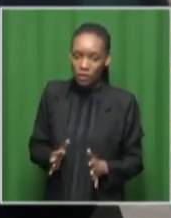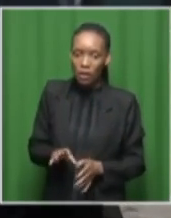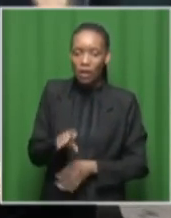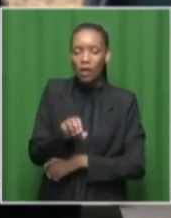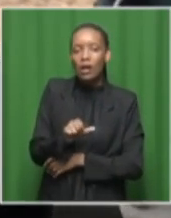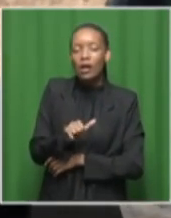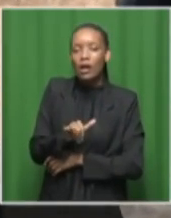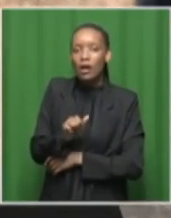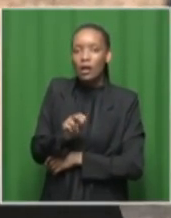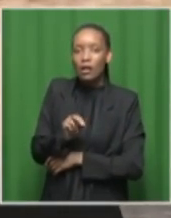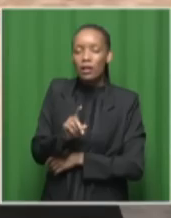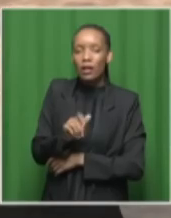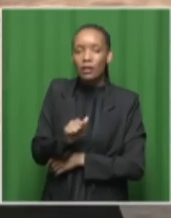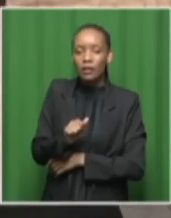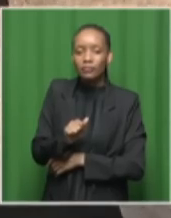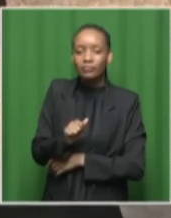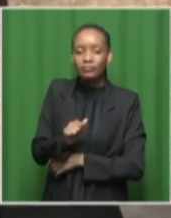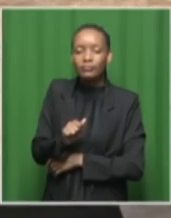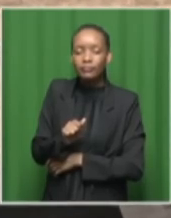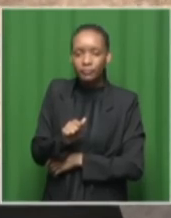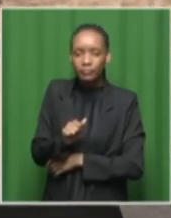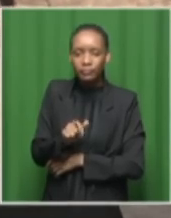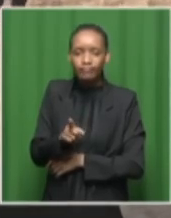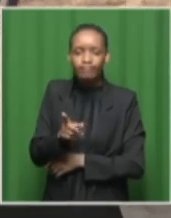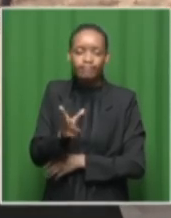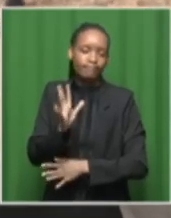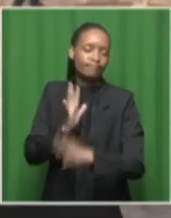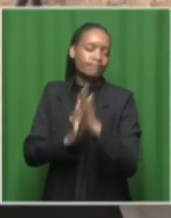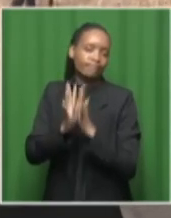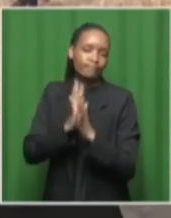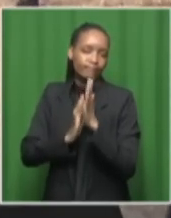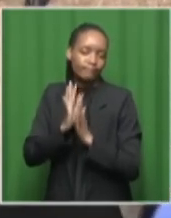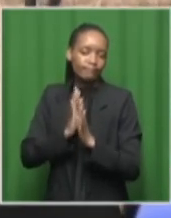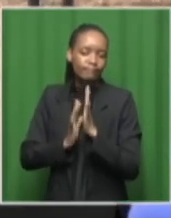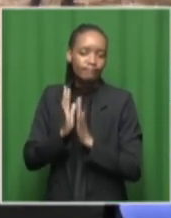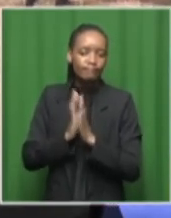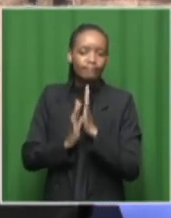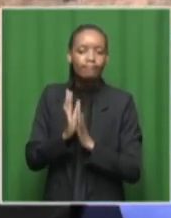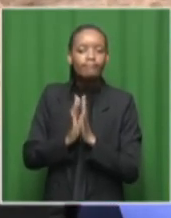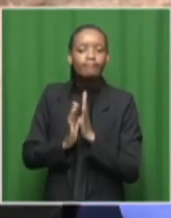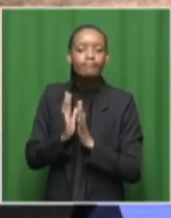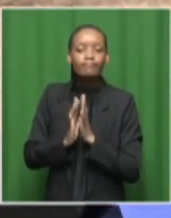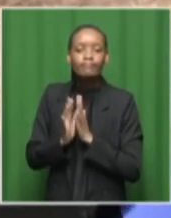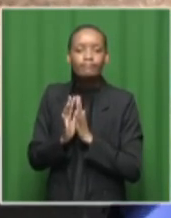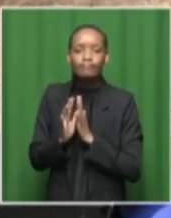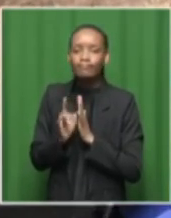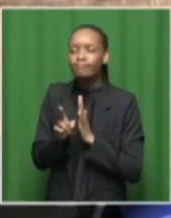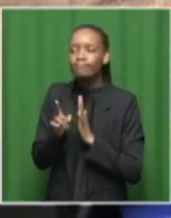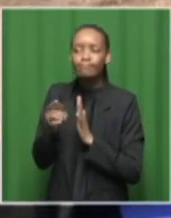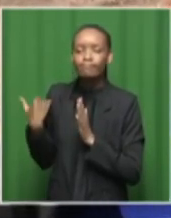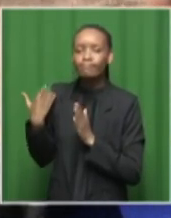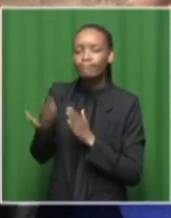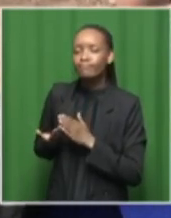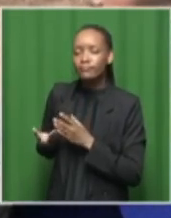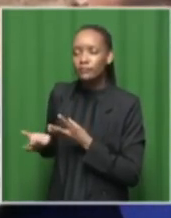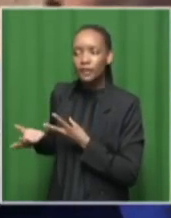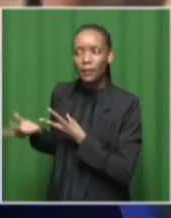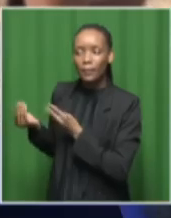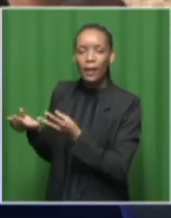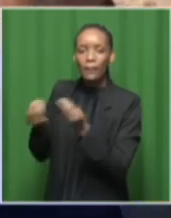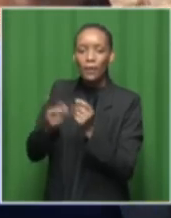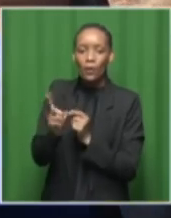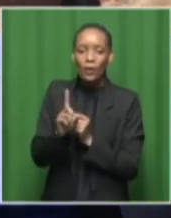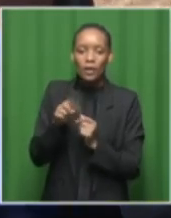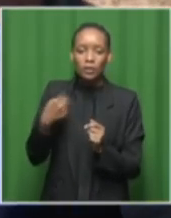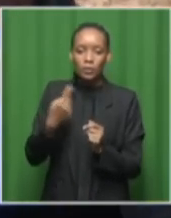with me, just to share with me some of what perhaps she has gotten so far, because we've been conducting a number